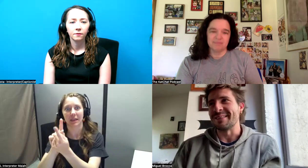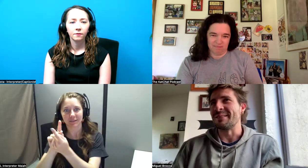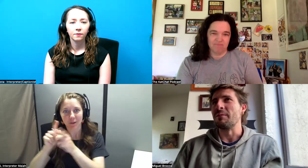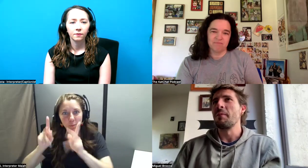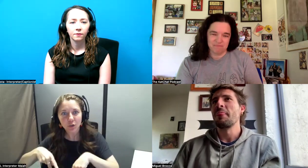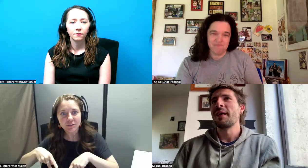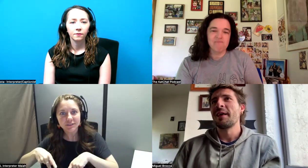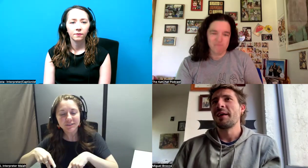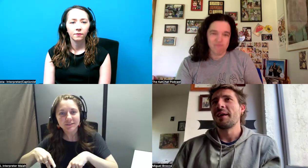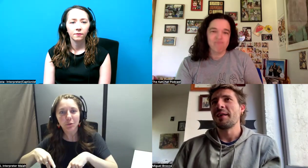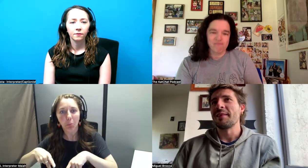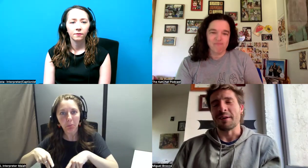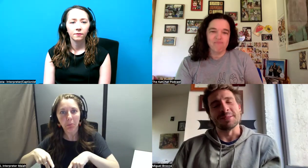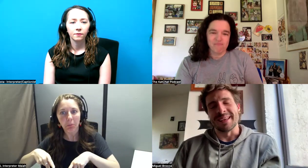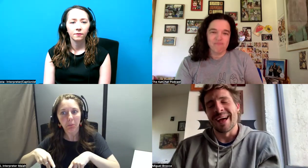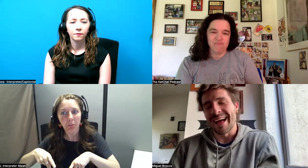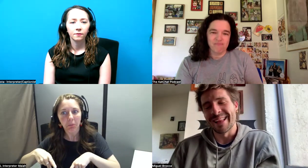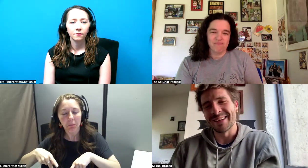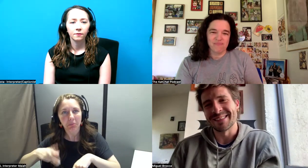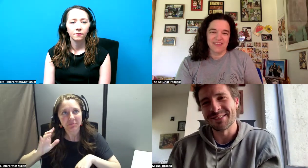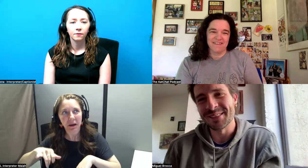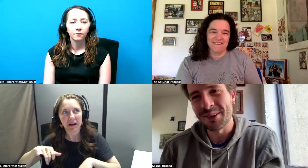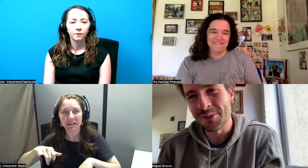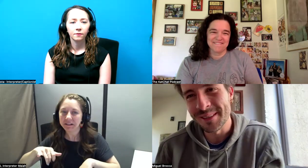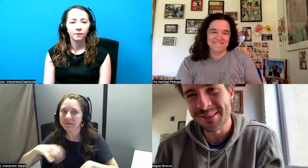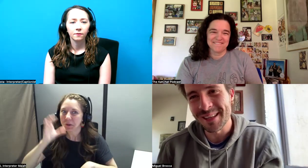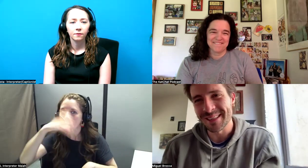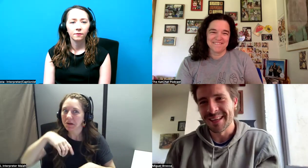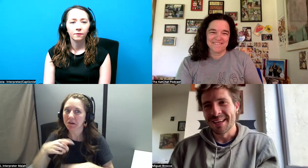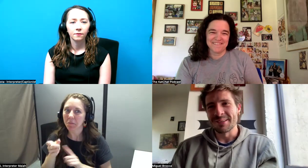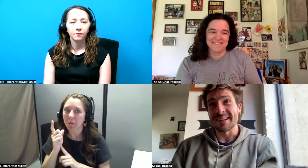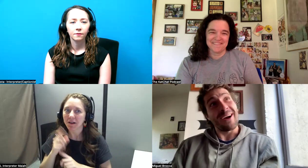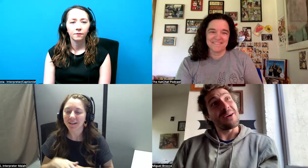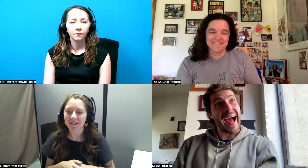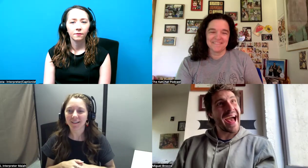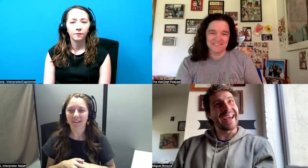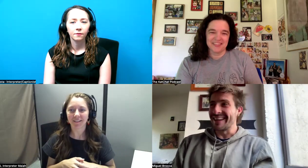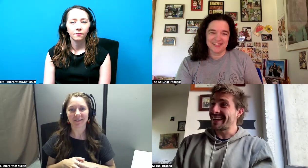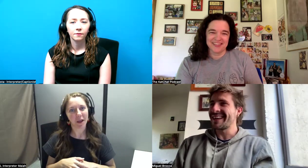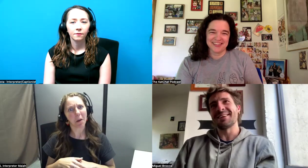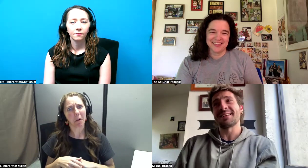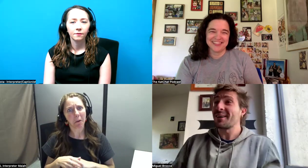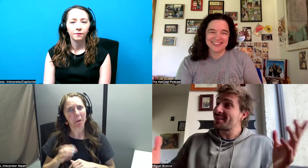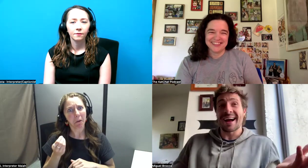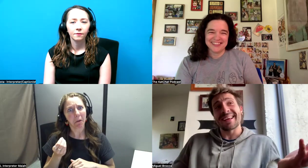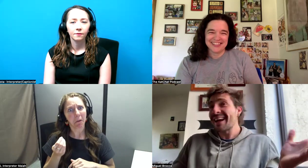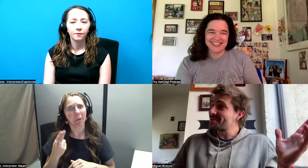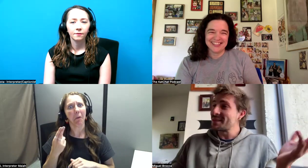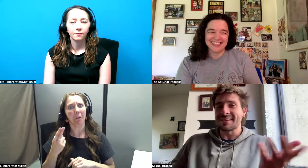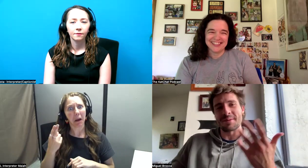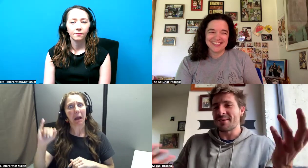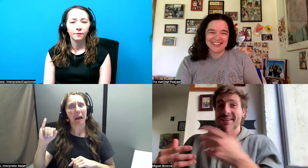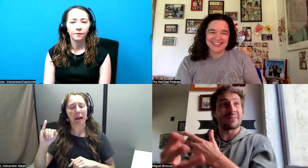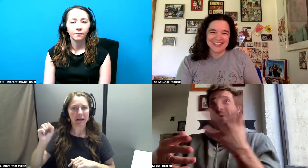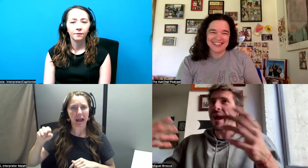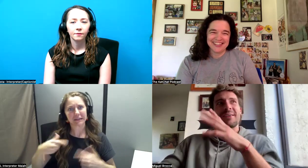and that was that's a weird moment. It was like, oh hi, hi, and I was like, oh hi, yeah, it's me,